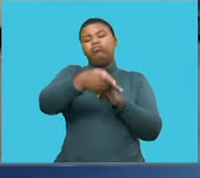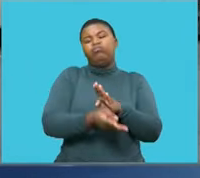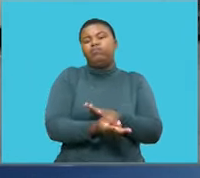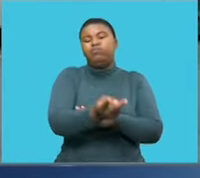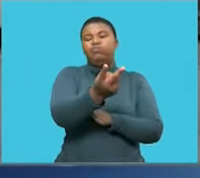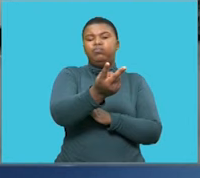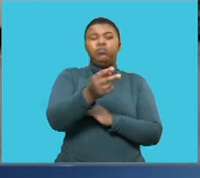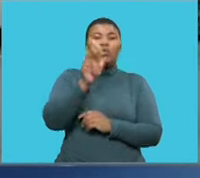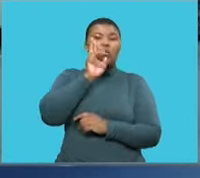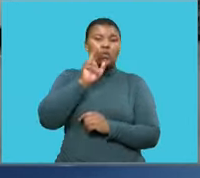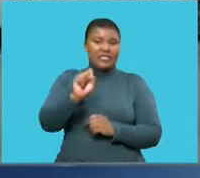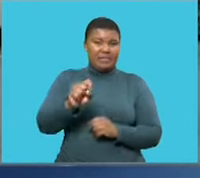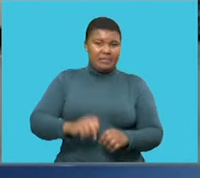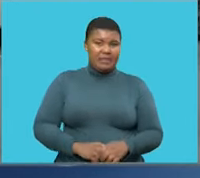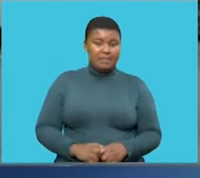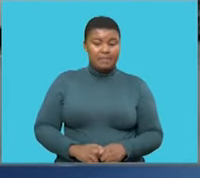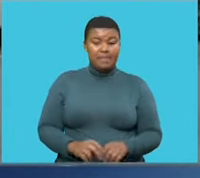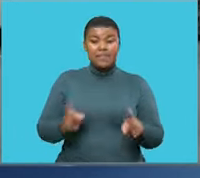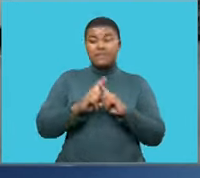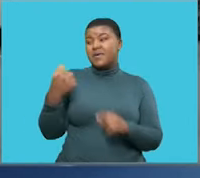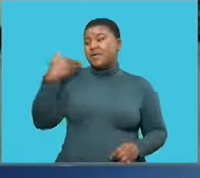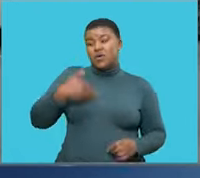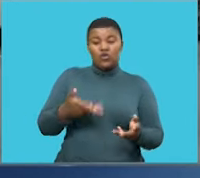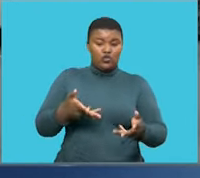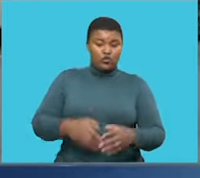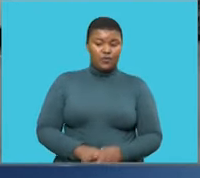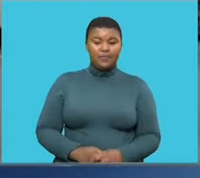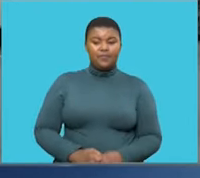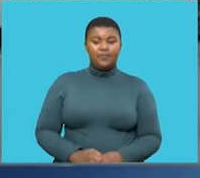river streams i will say so far that is where we are now